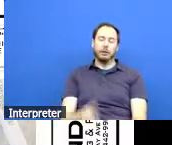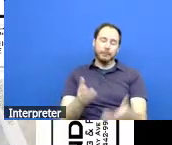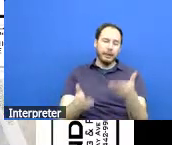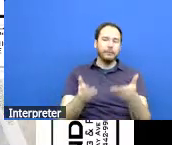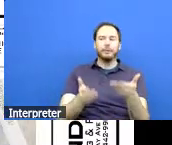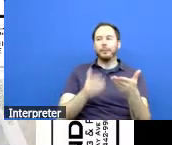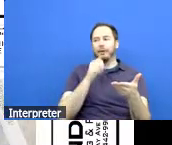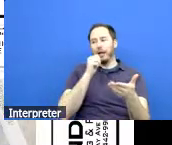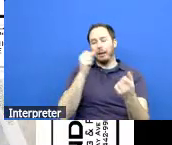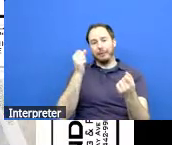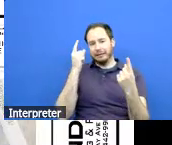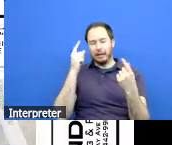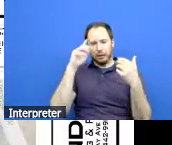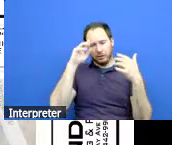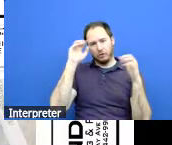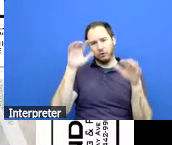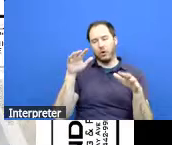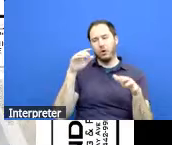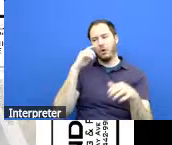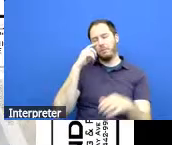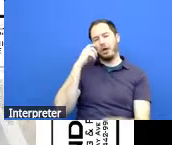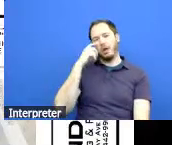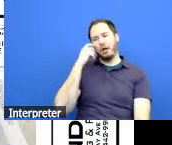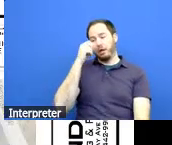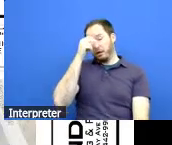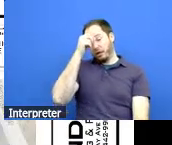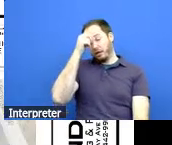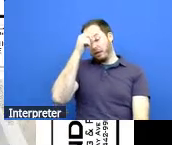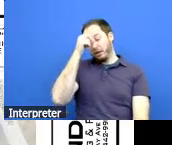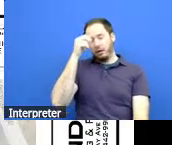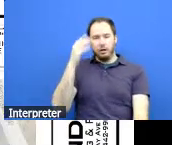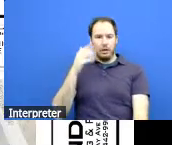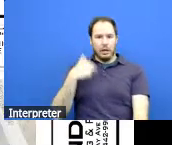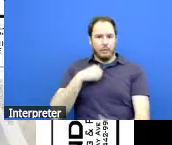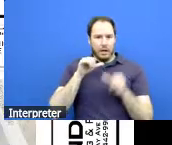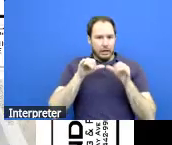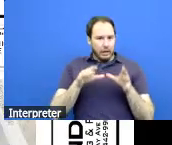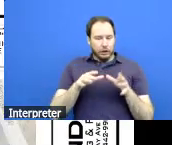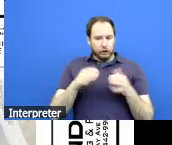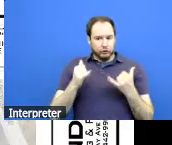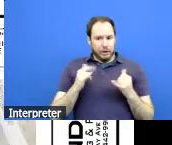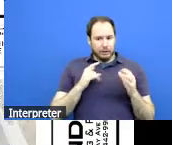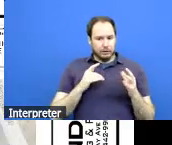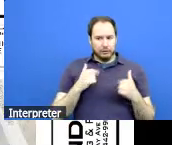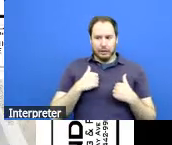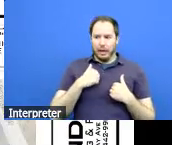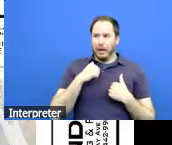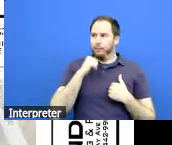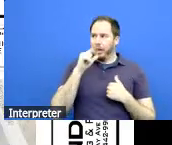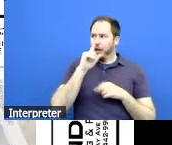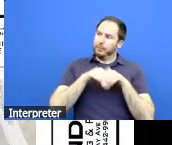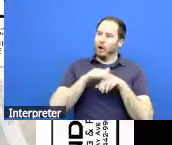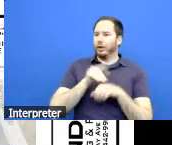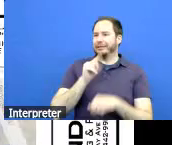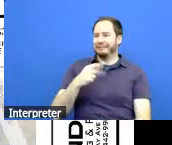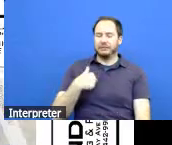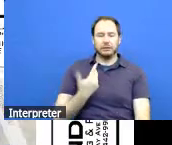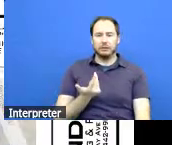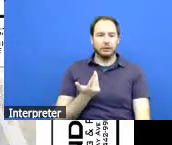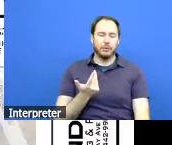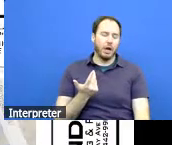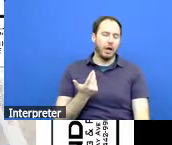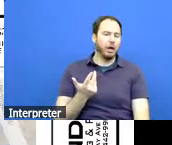may not make sense. I don't know. Again, I'm not an engineer. I don't even play one on TV.